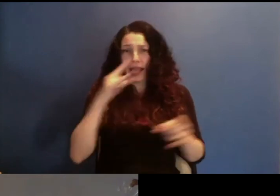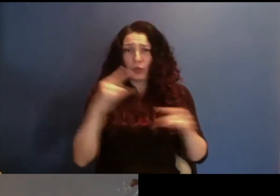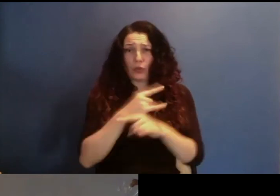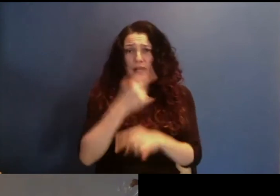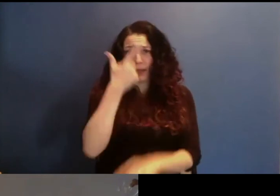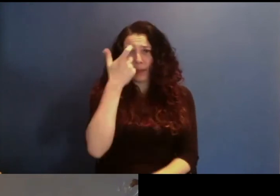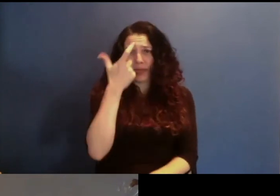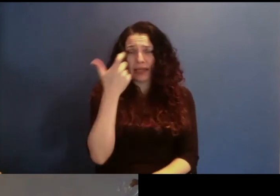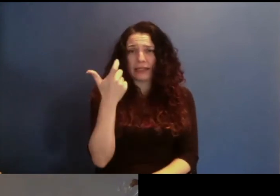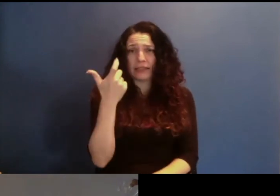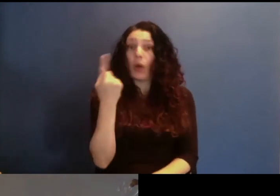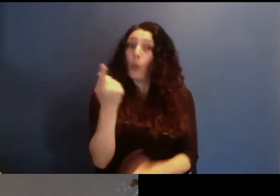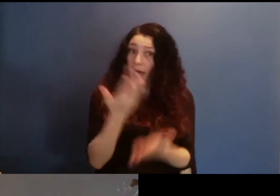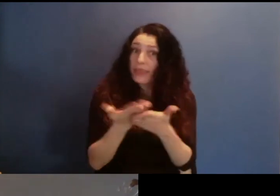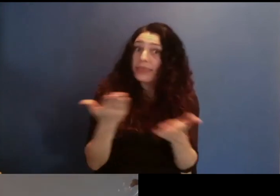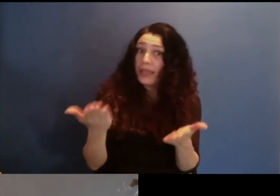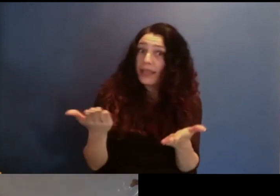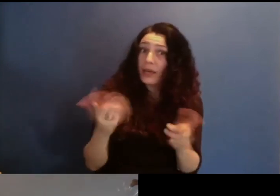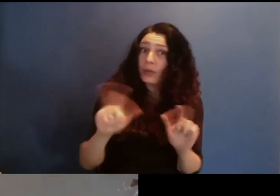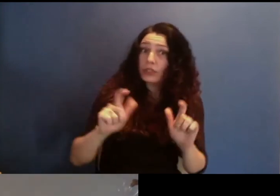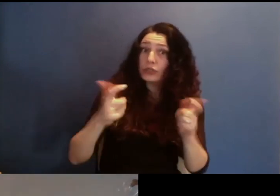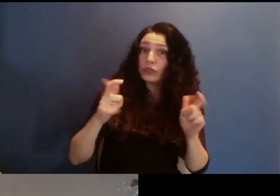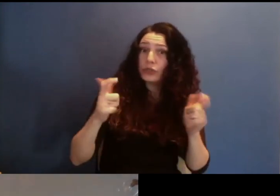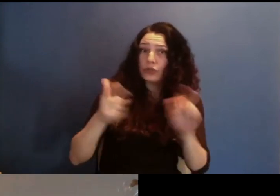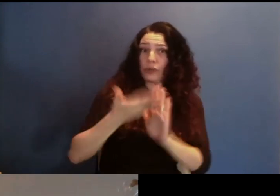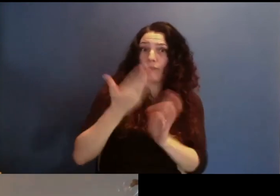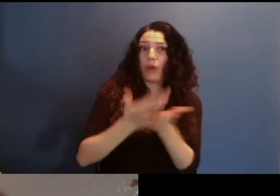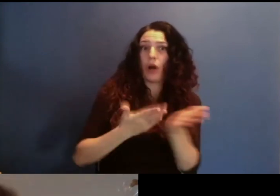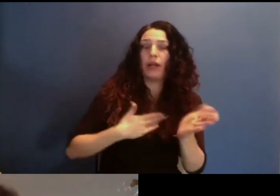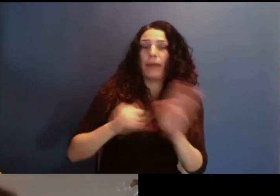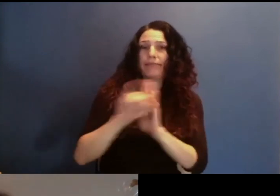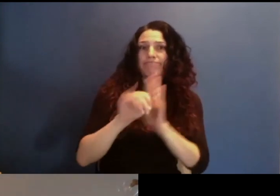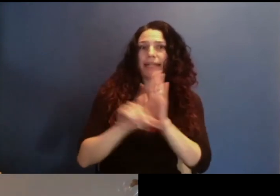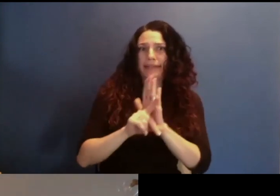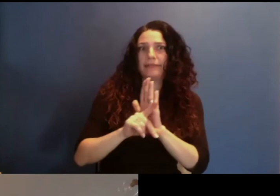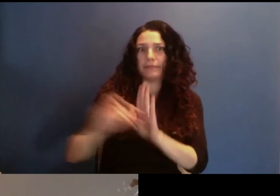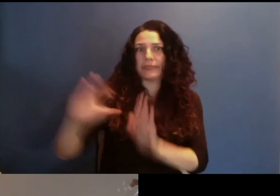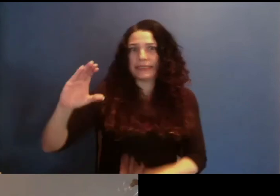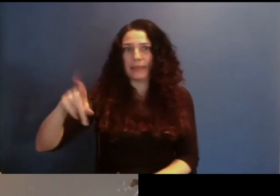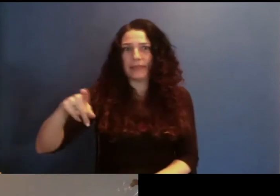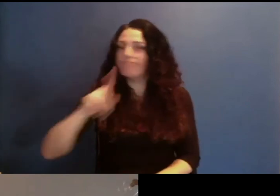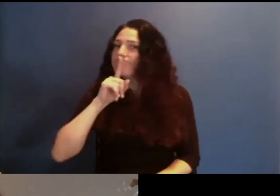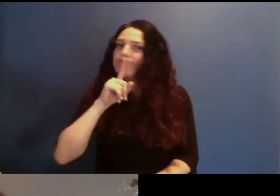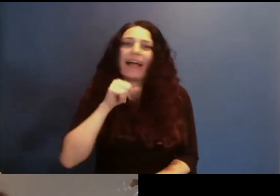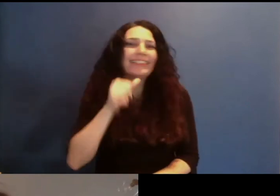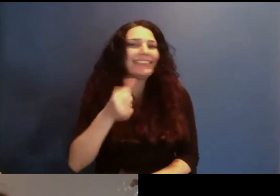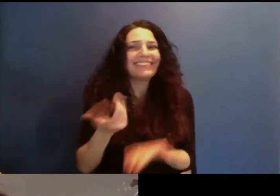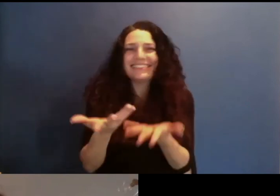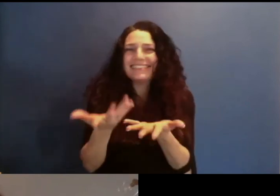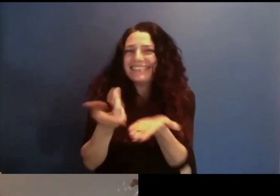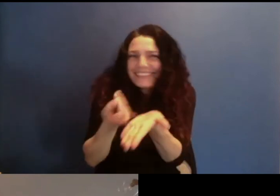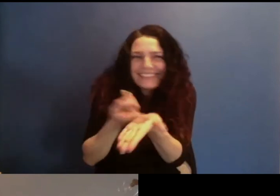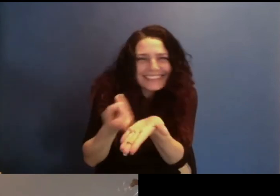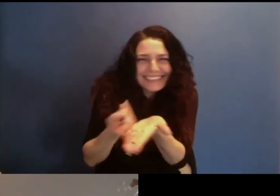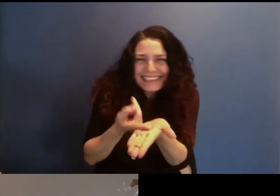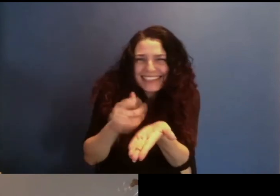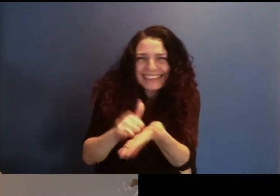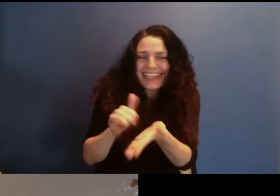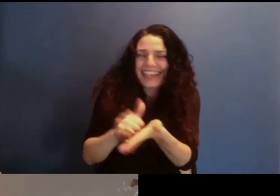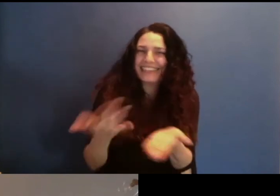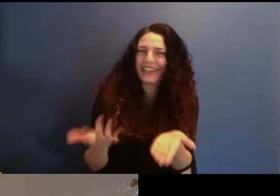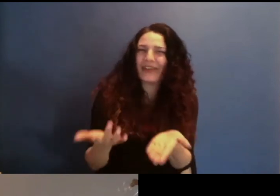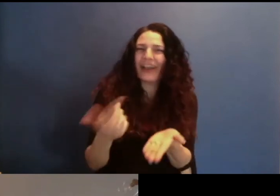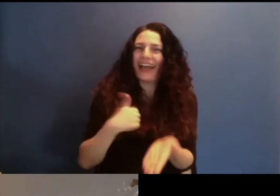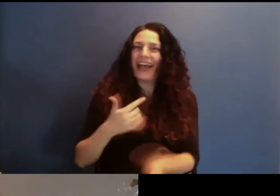thing that was such a huge slice of my identity, cerebral palsy, was the one thing I would not talk about. I feel like I